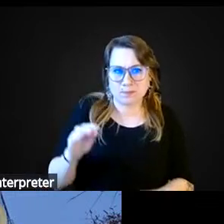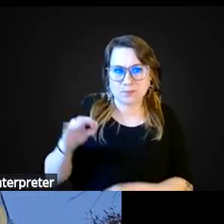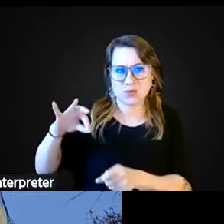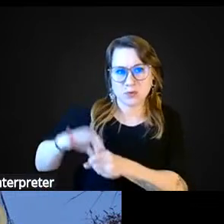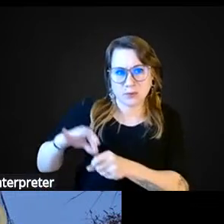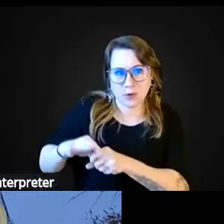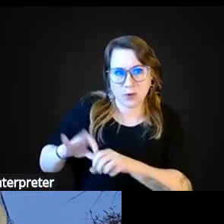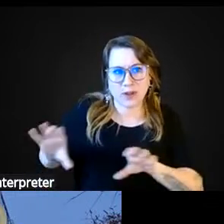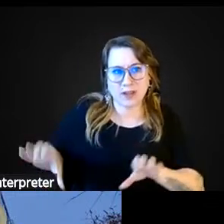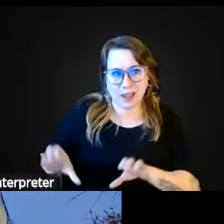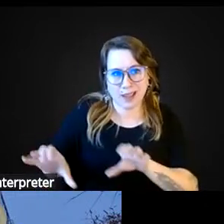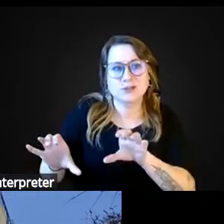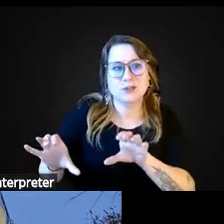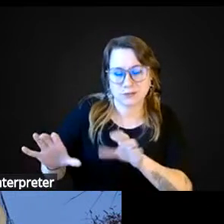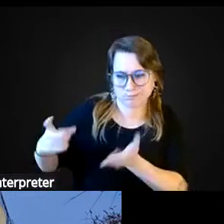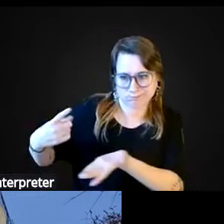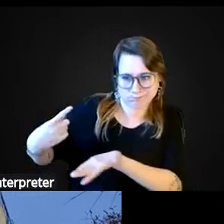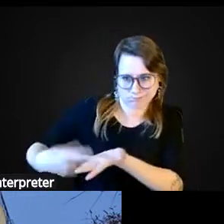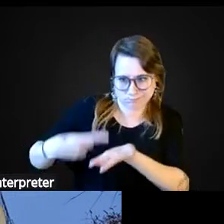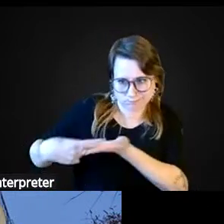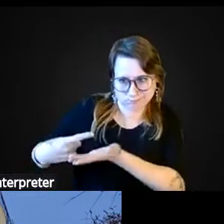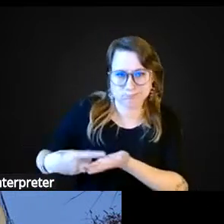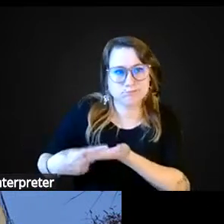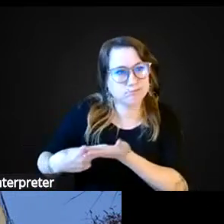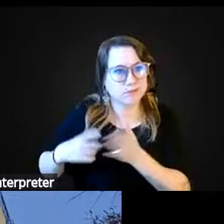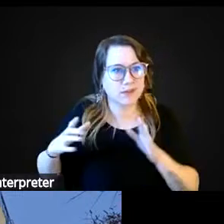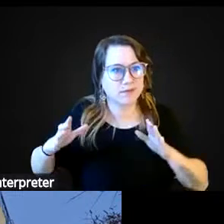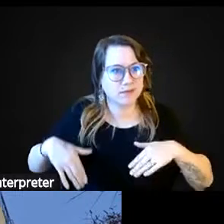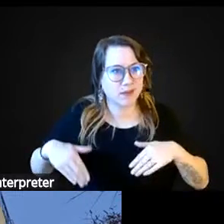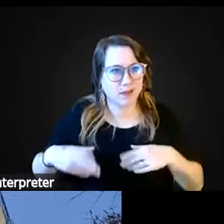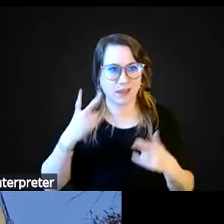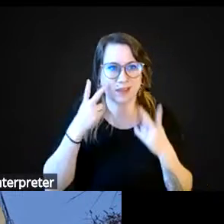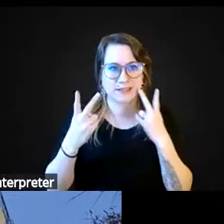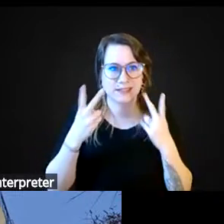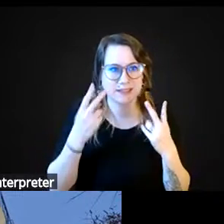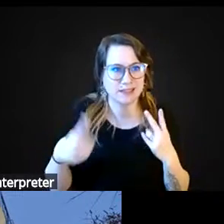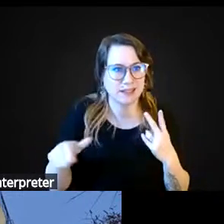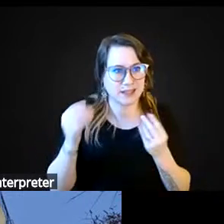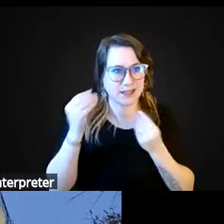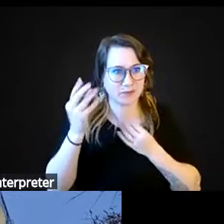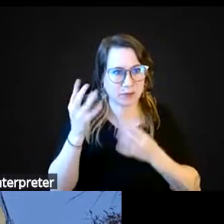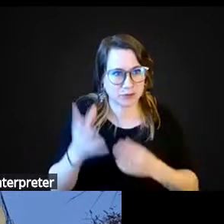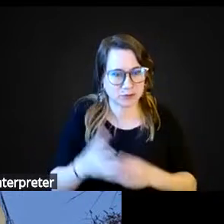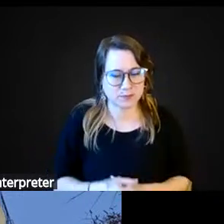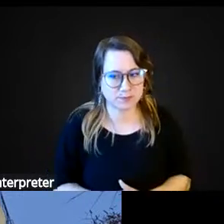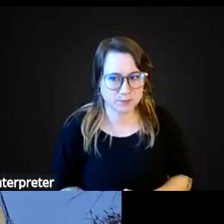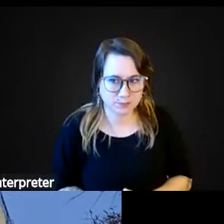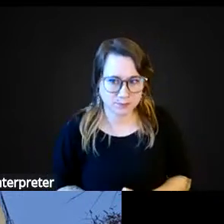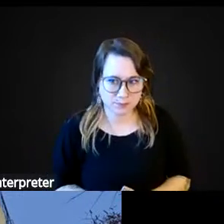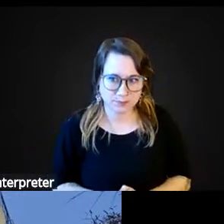so Commissioner Rose can discuss it since we couldn't view any of the information. Okay,